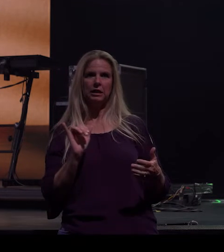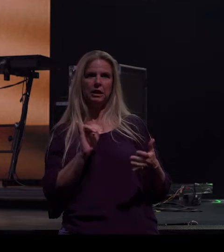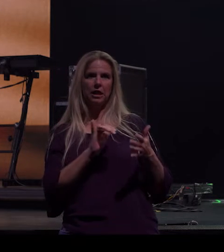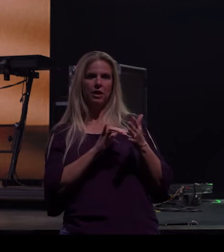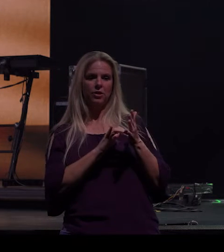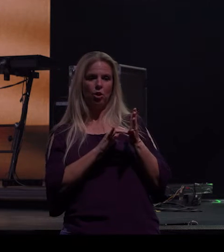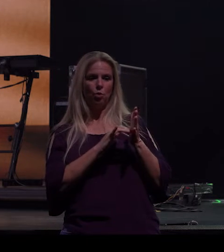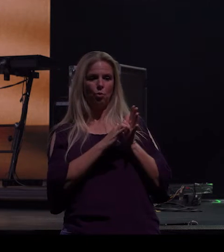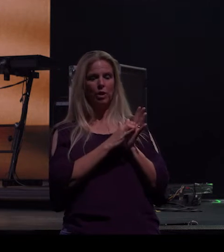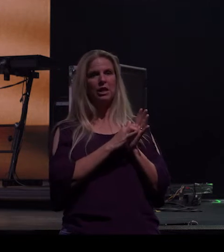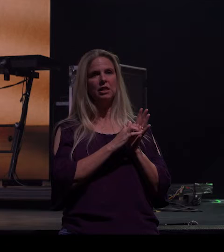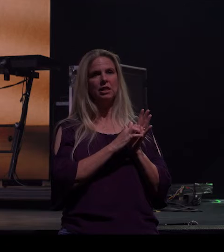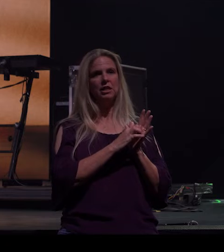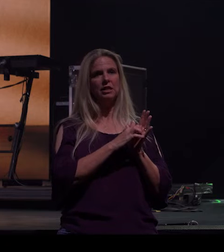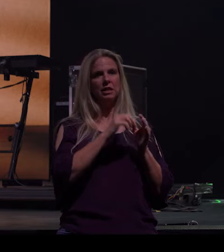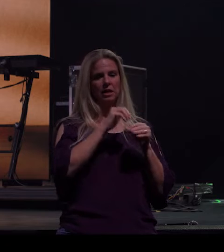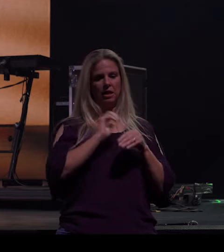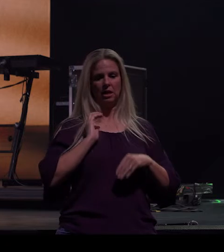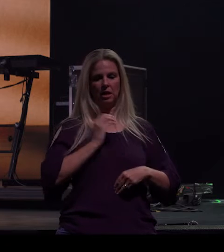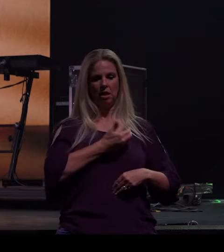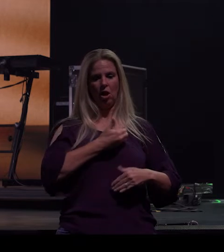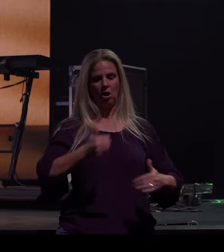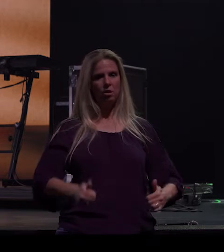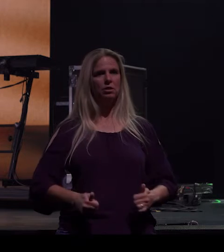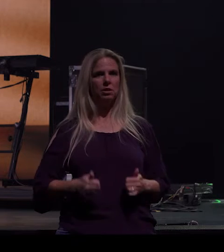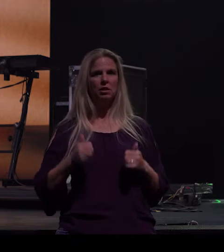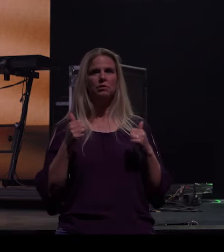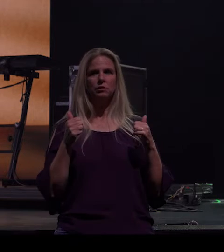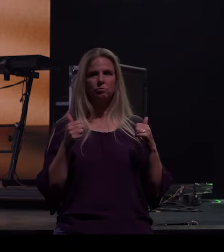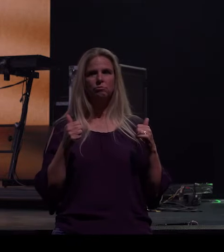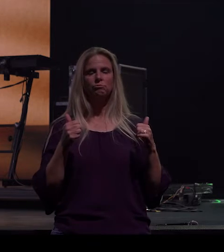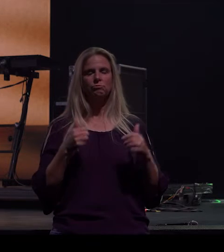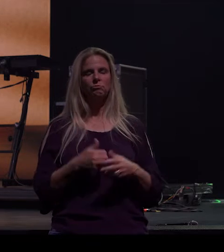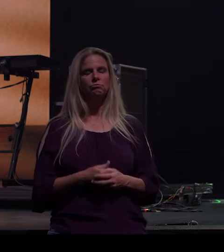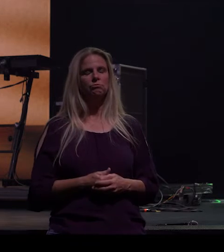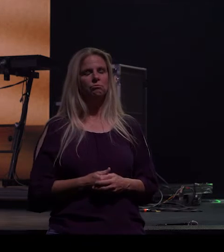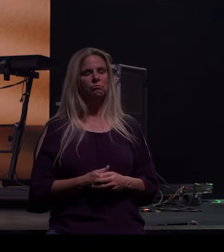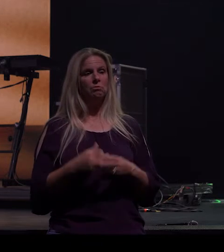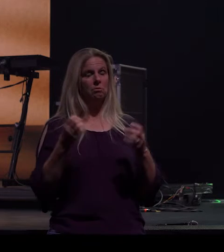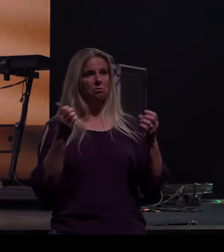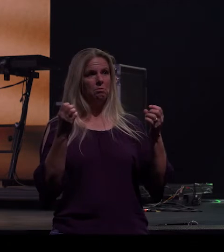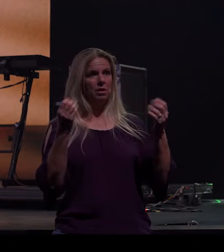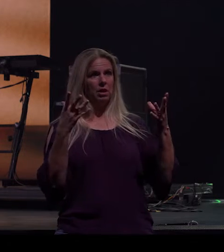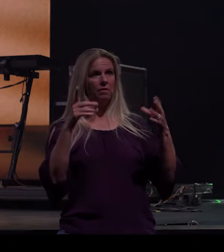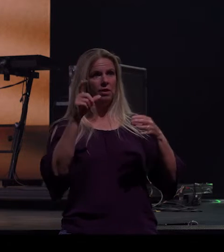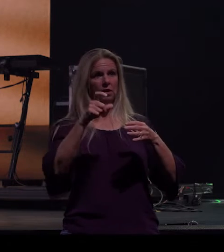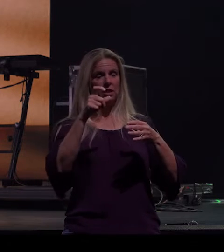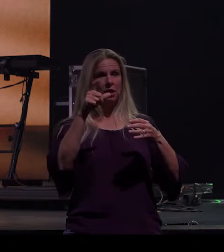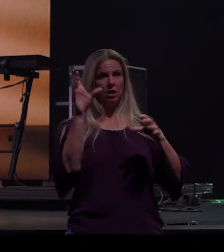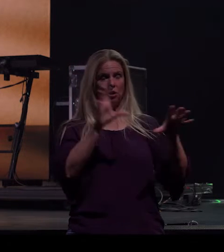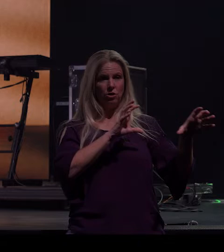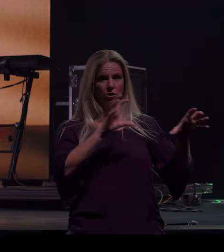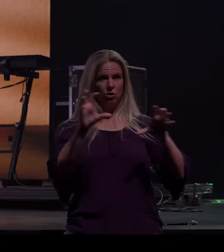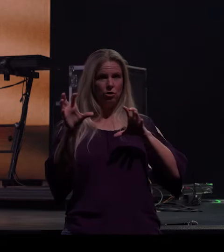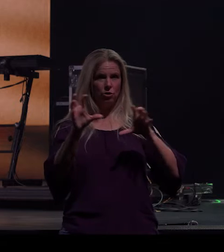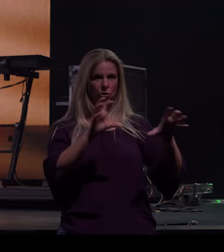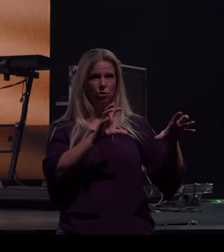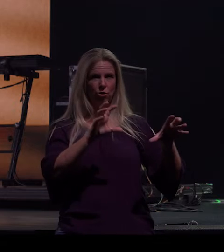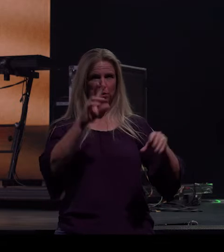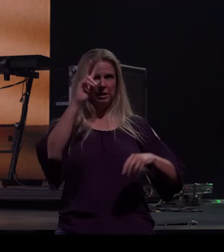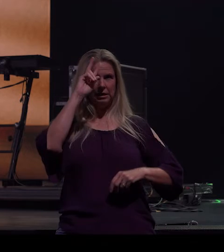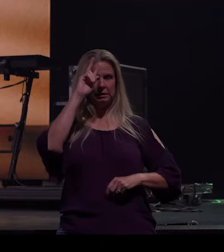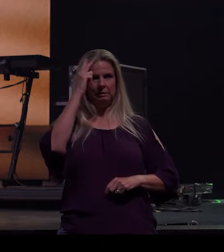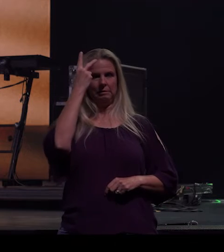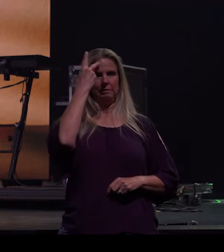and weakness in our life. And what many of us need to do is we need to reorient our minds